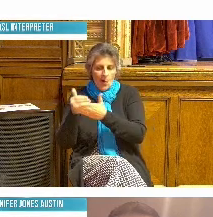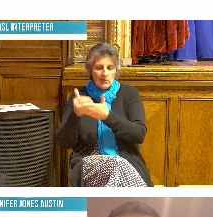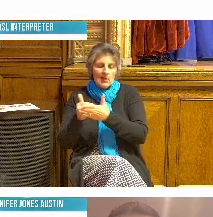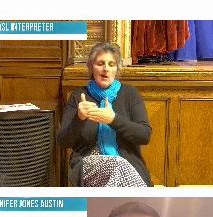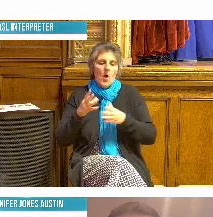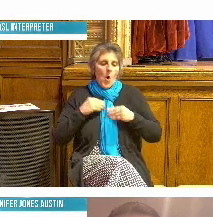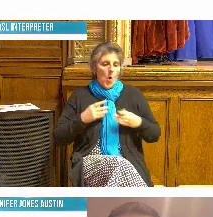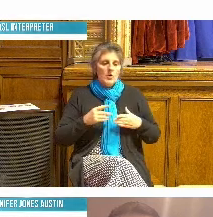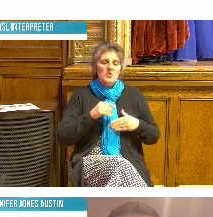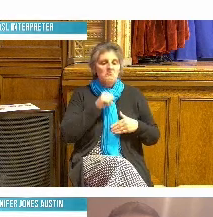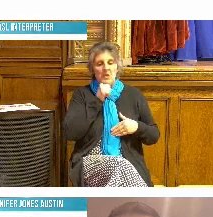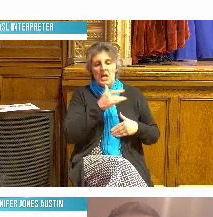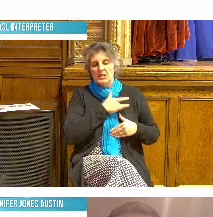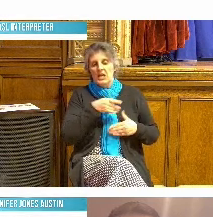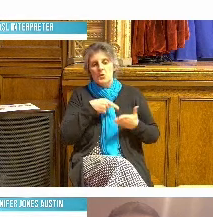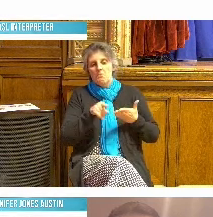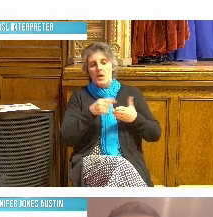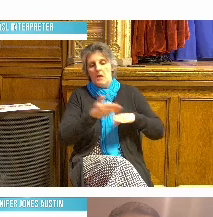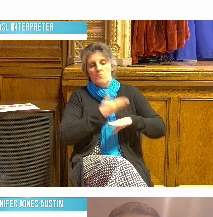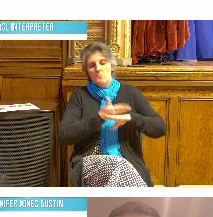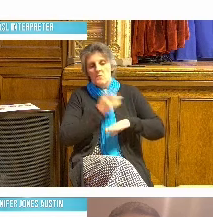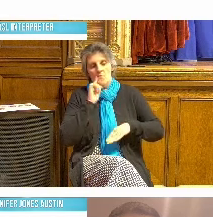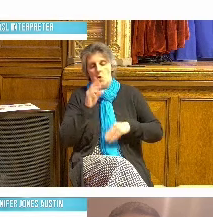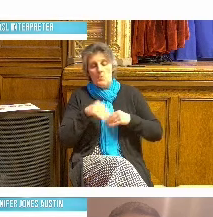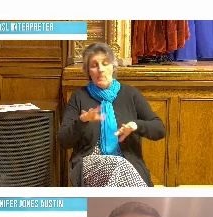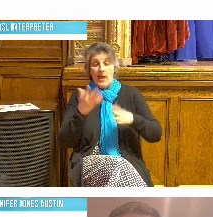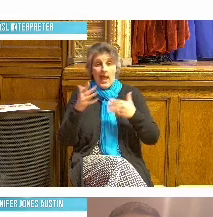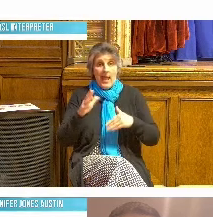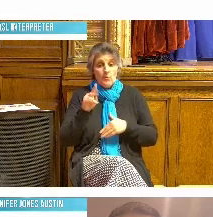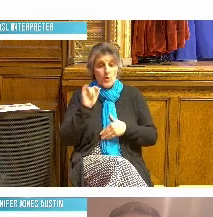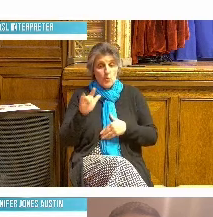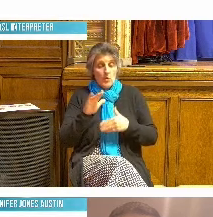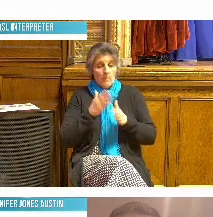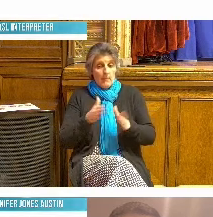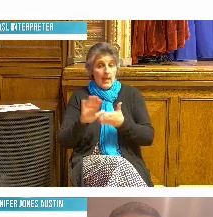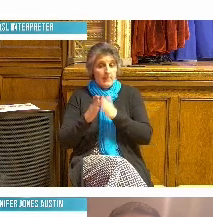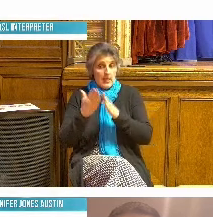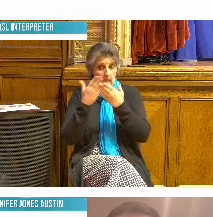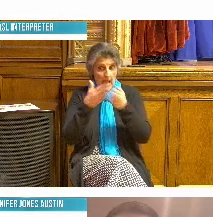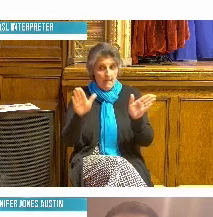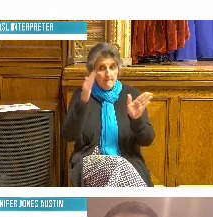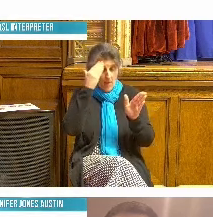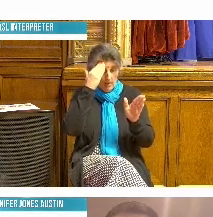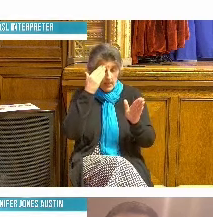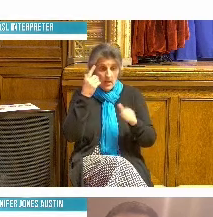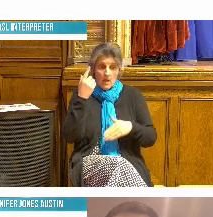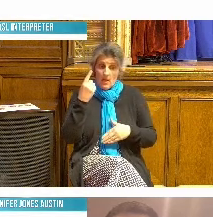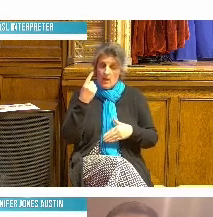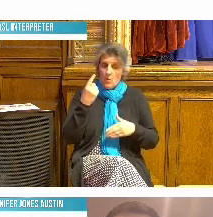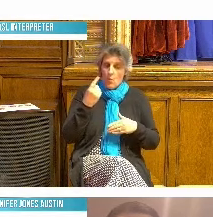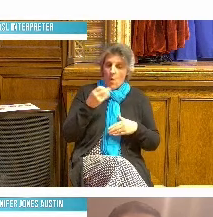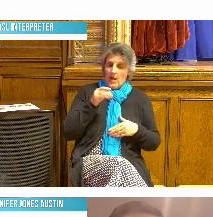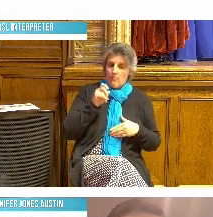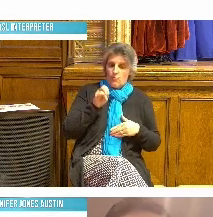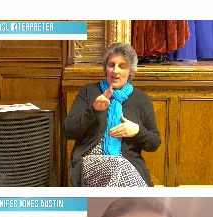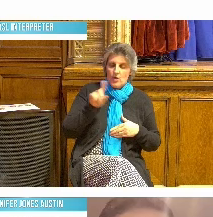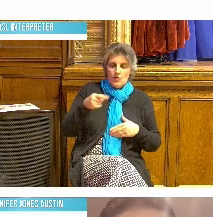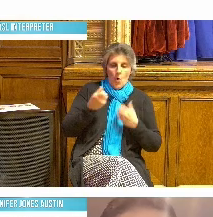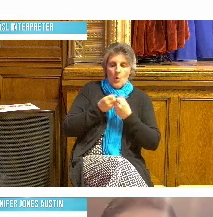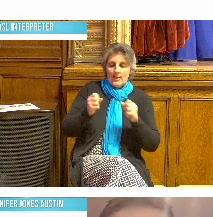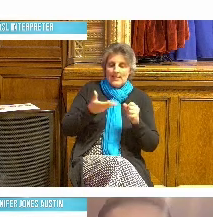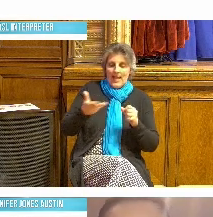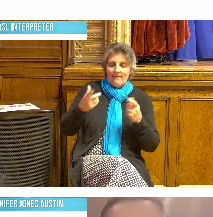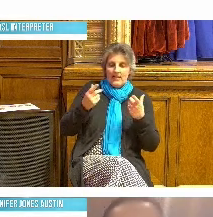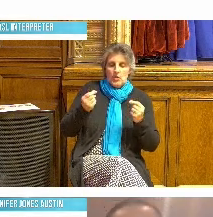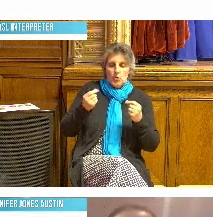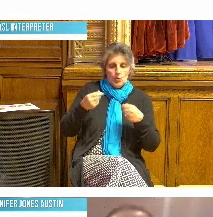or repair their properties. Once a renewal plan became public, in the words of one appraiser, quote, the only safe thing to do was